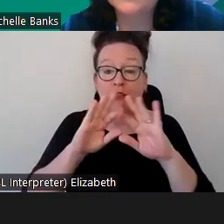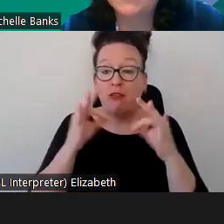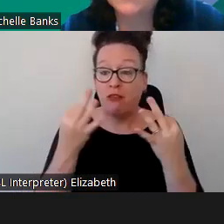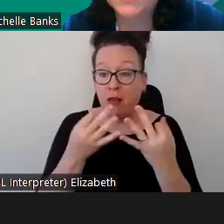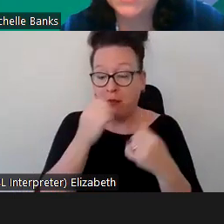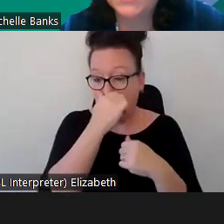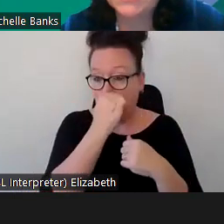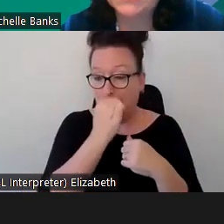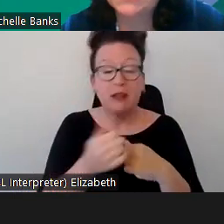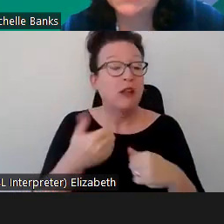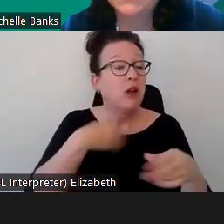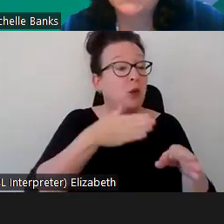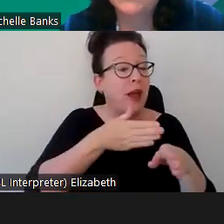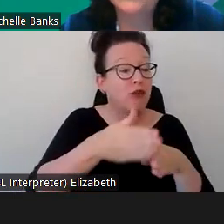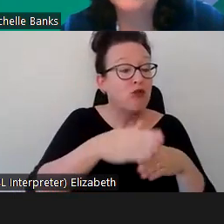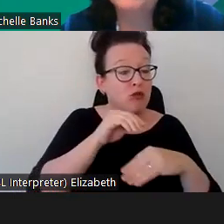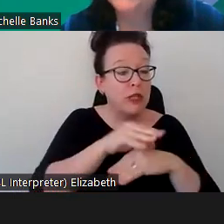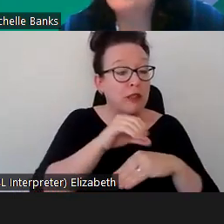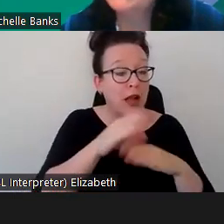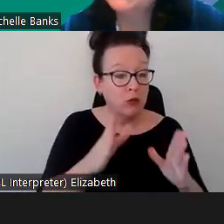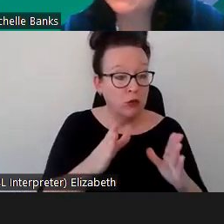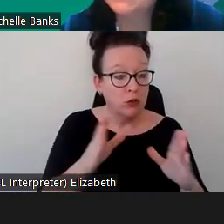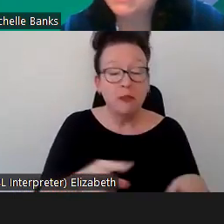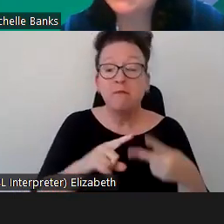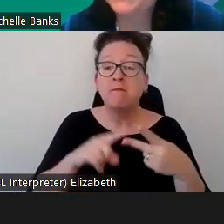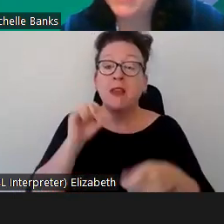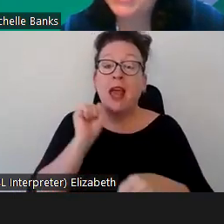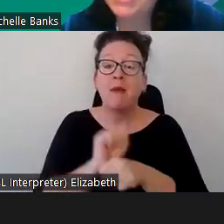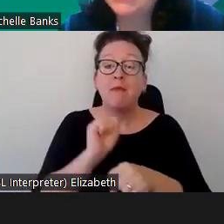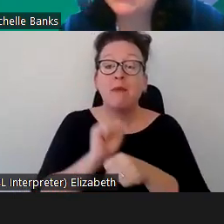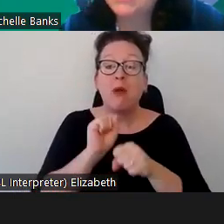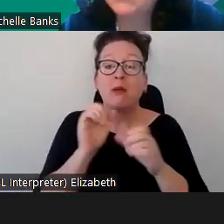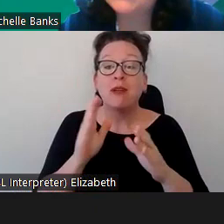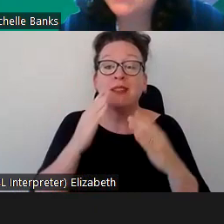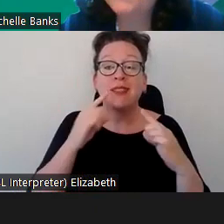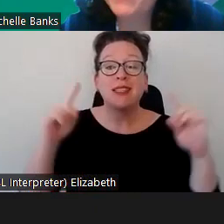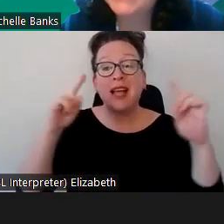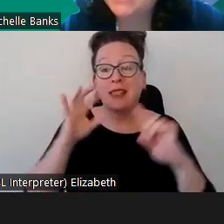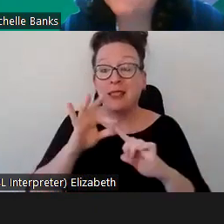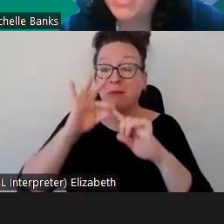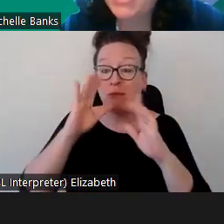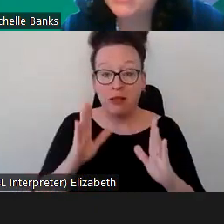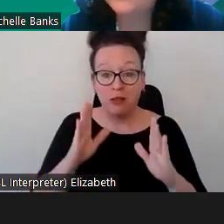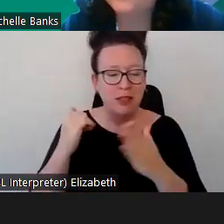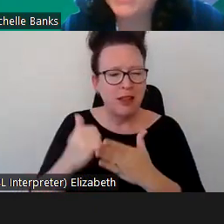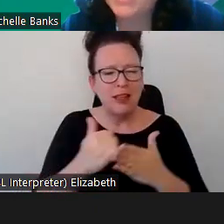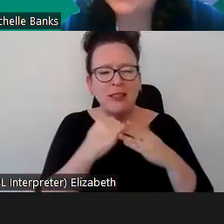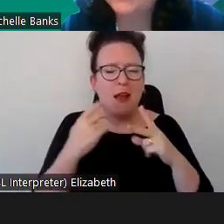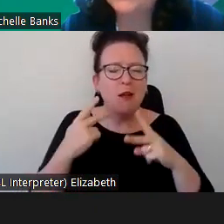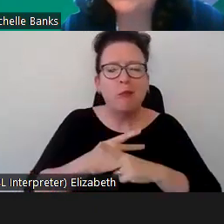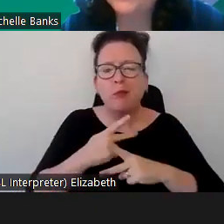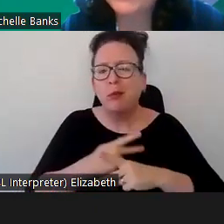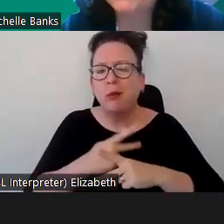career counselors. We have employment success specialists to help identify and